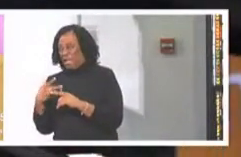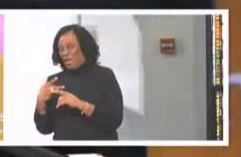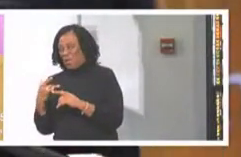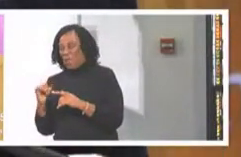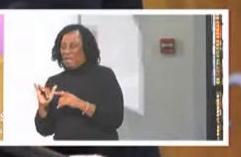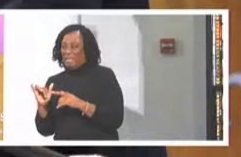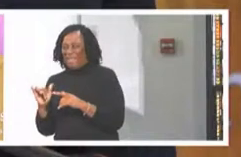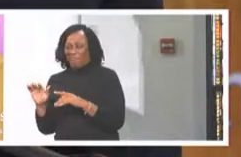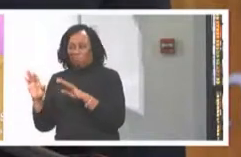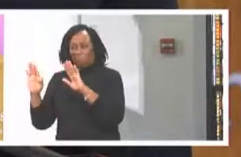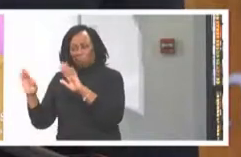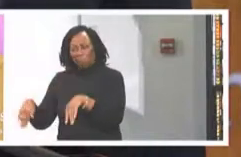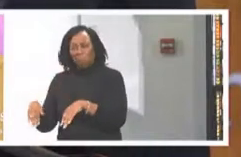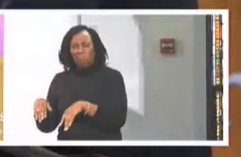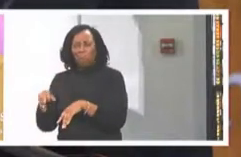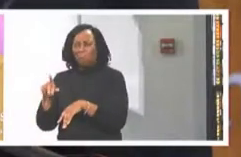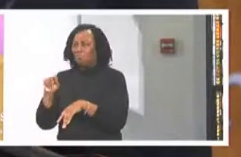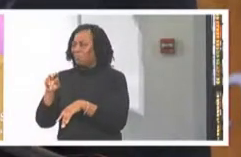too slowly.